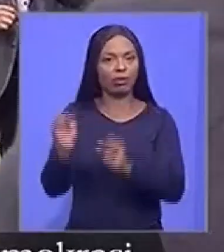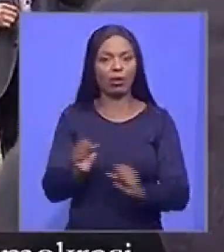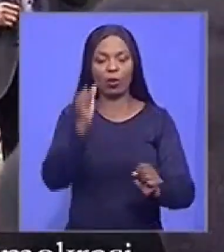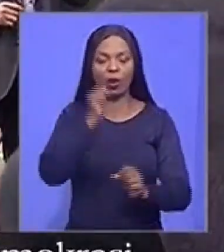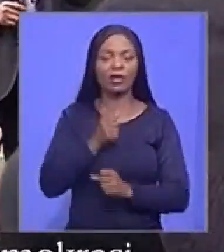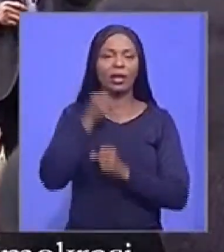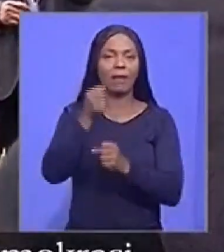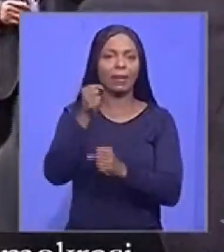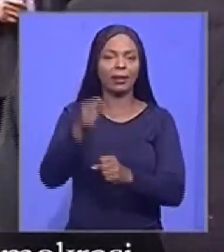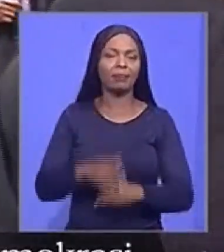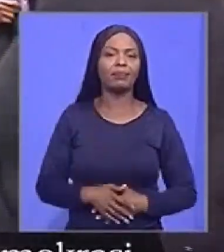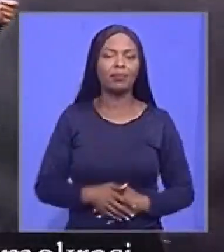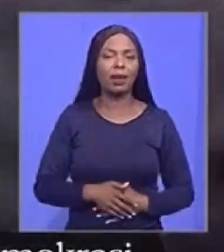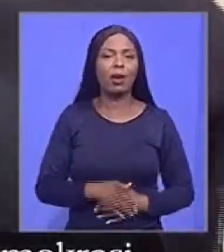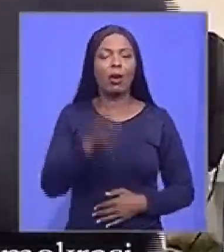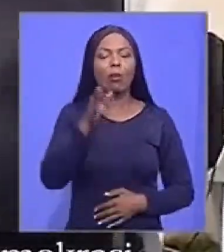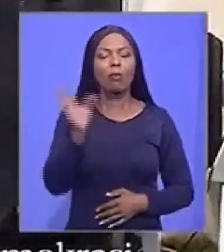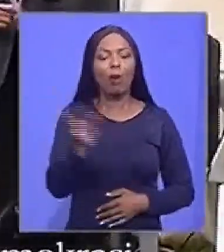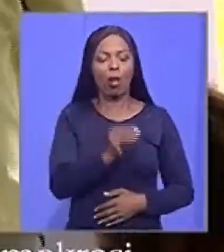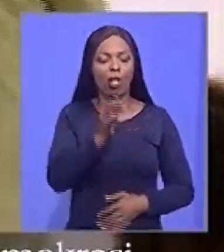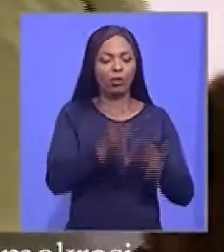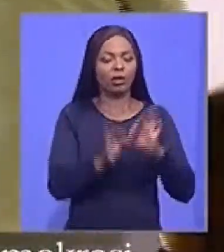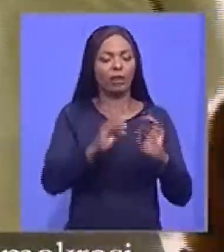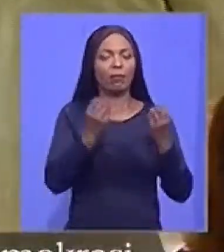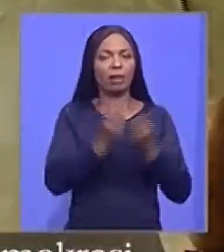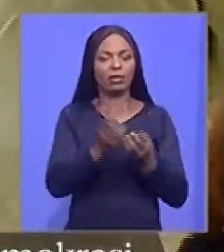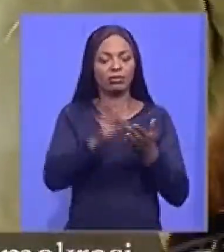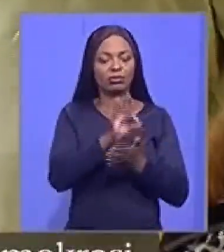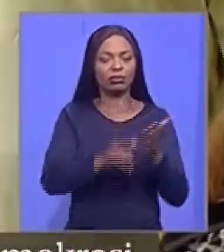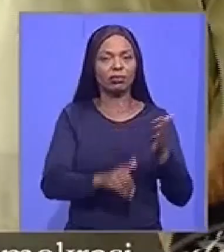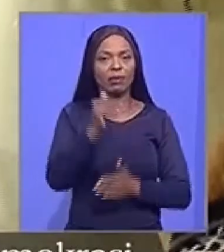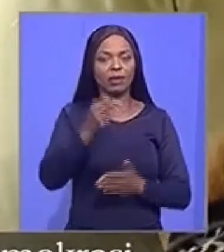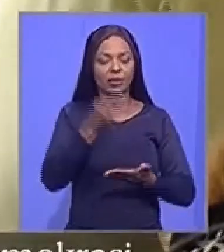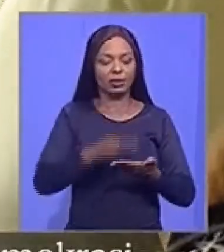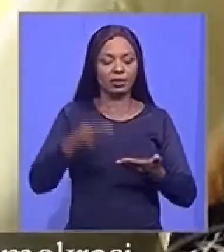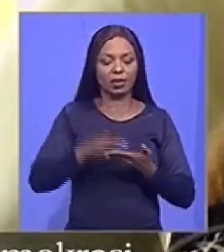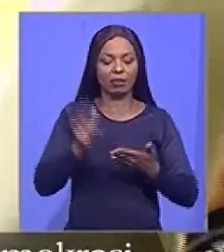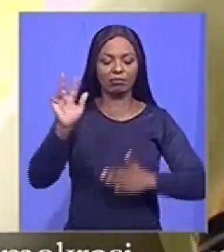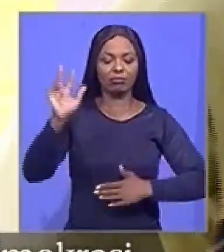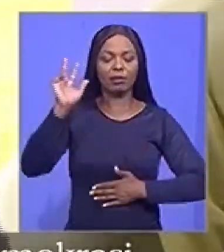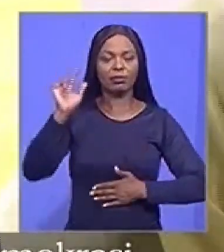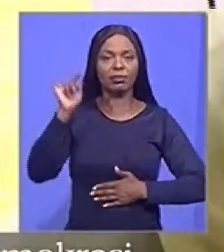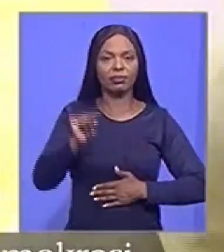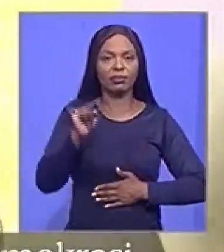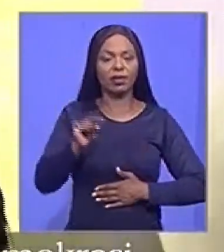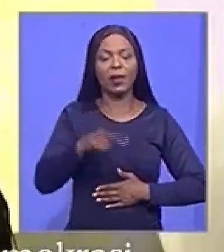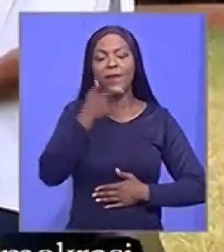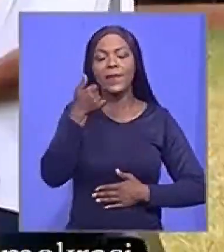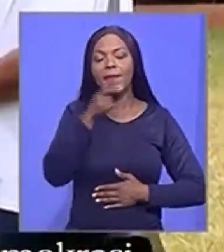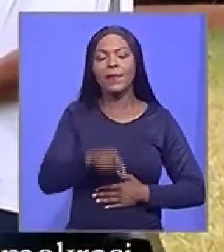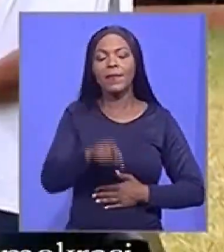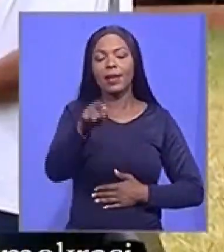Makoko otlhe a gaisanelang ditlhopho a solofetswe go saenela setlankana sa maitsholo a ditlhopho mo malatsing a